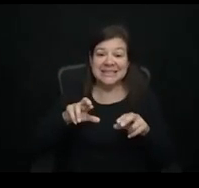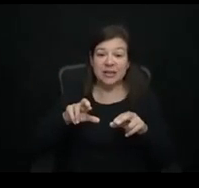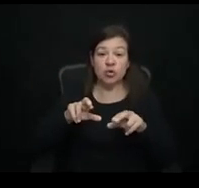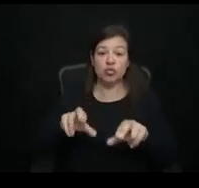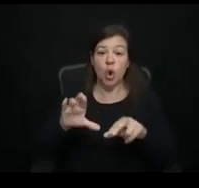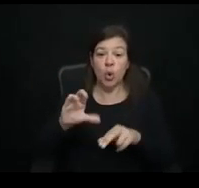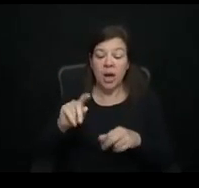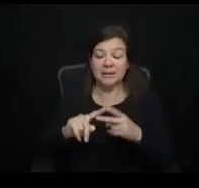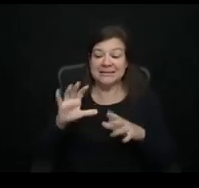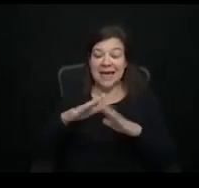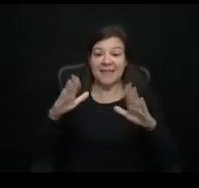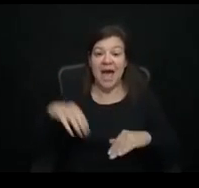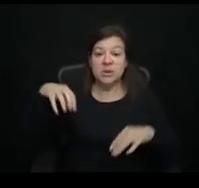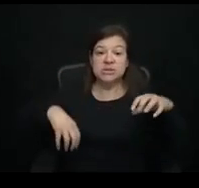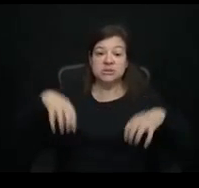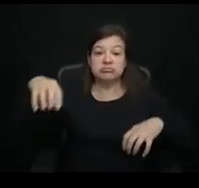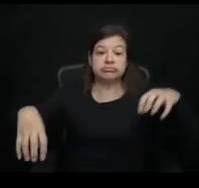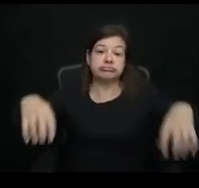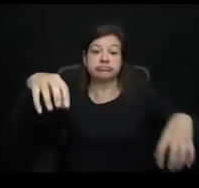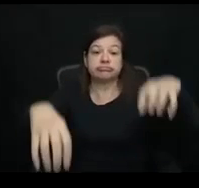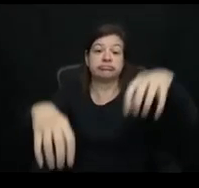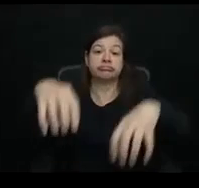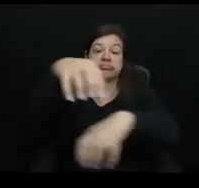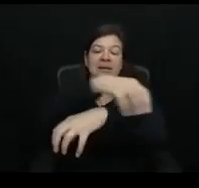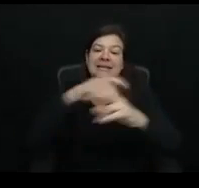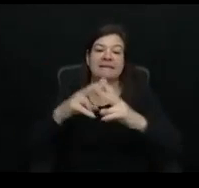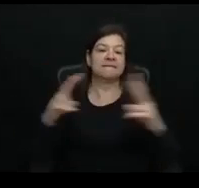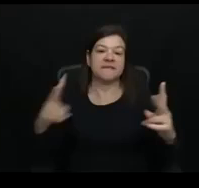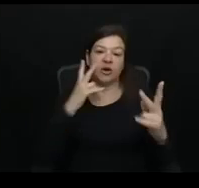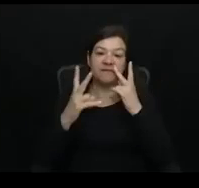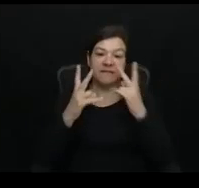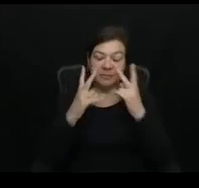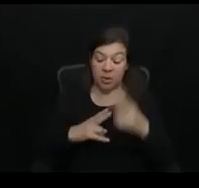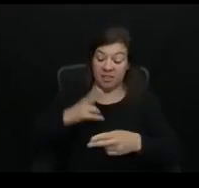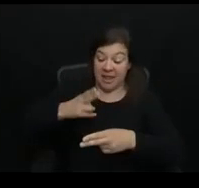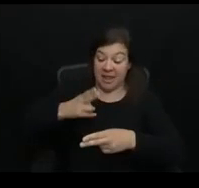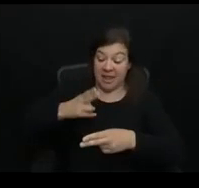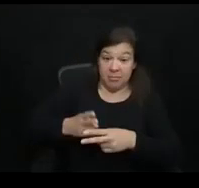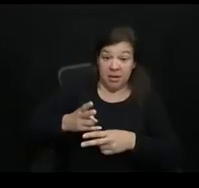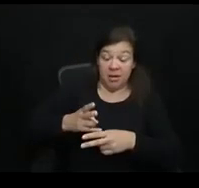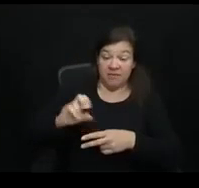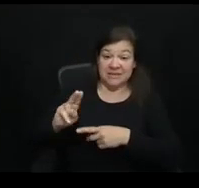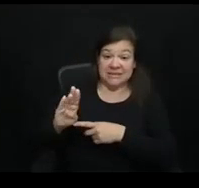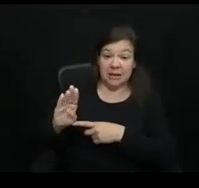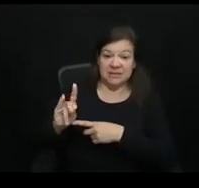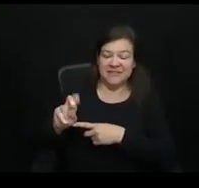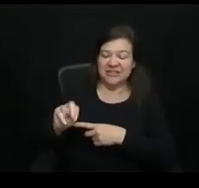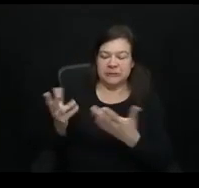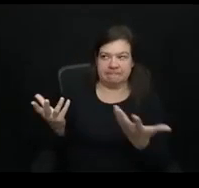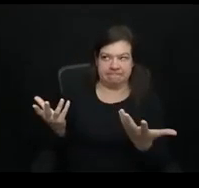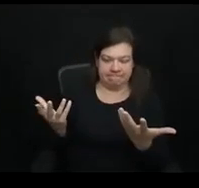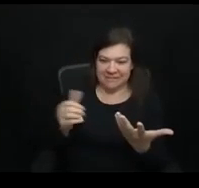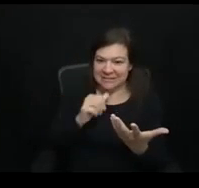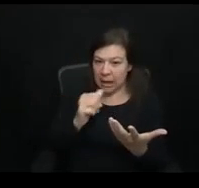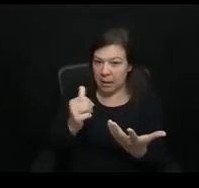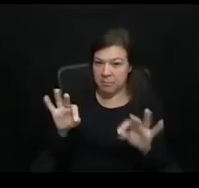all that's really visible. So the name to me, I don't want to say it doesn't matter, but the name of those houses down there doesn't matter. It's